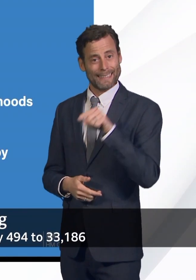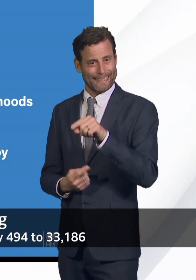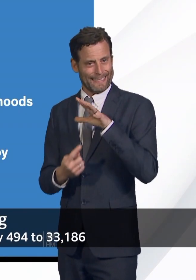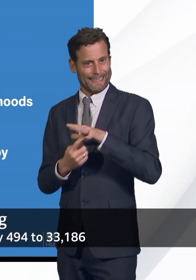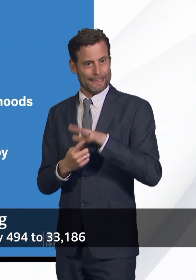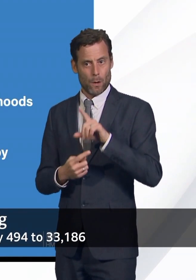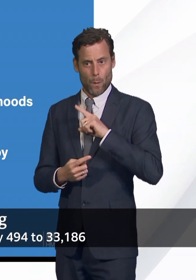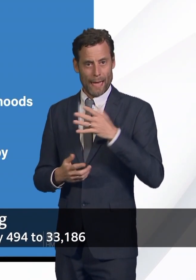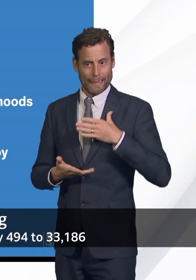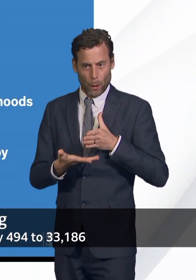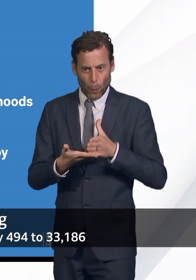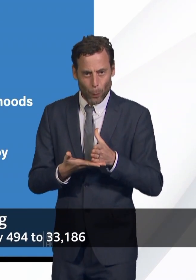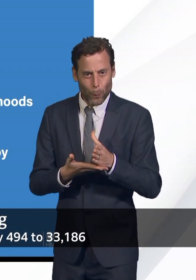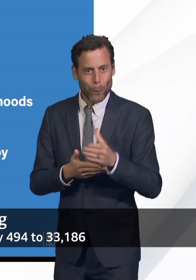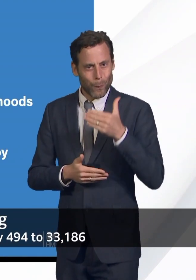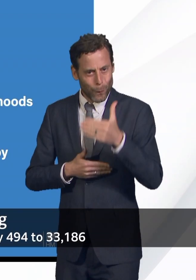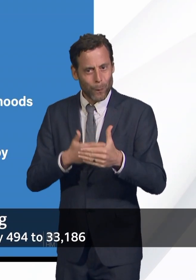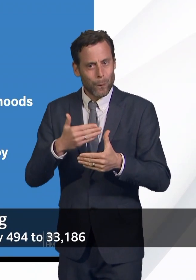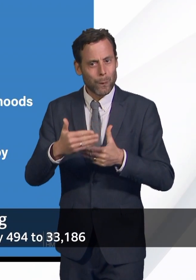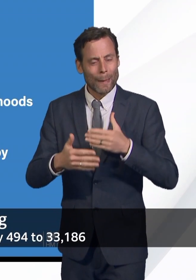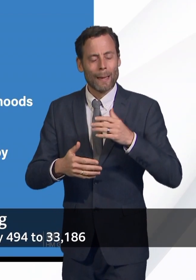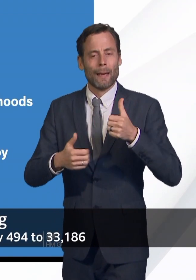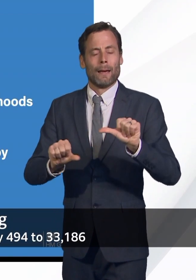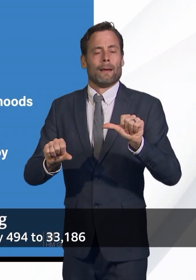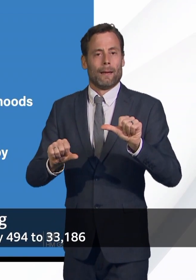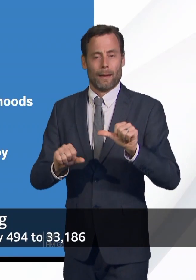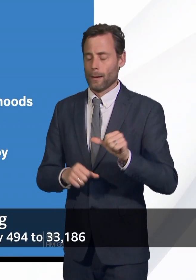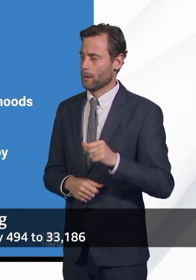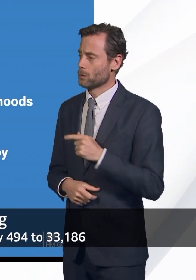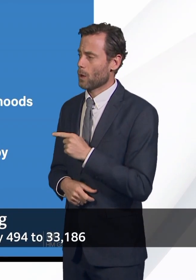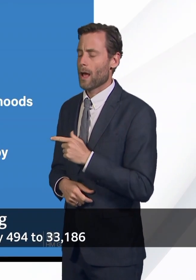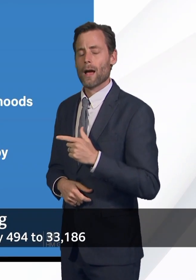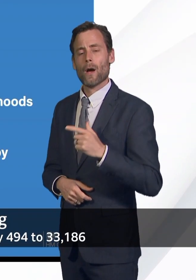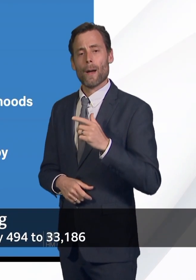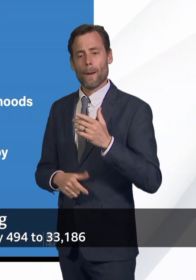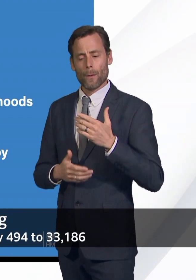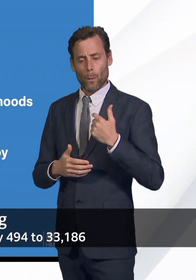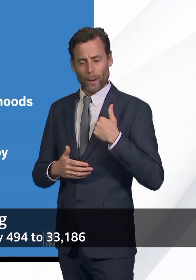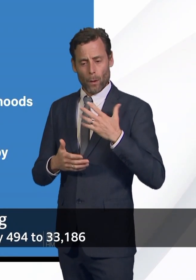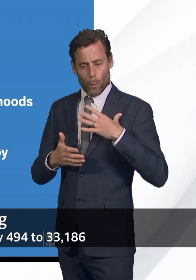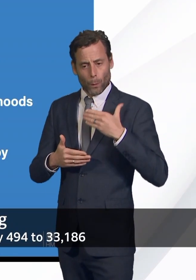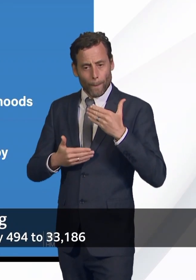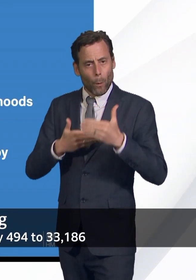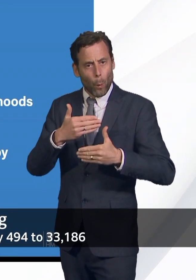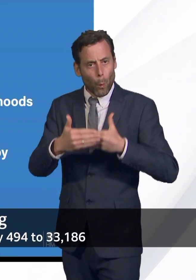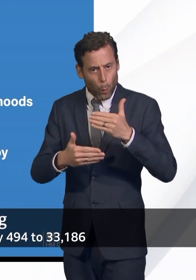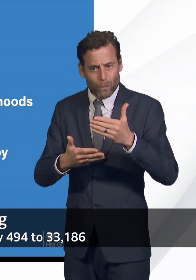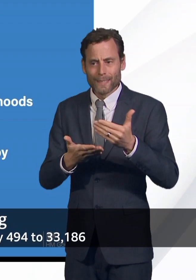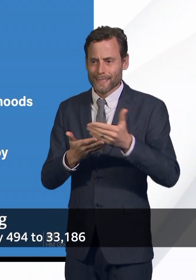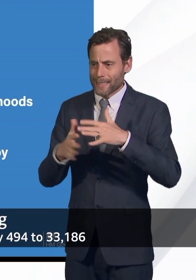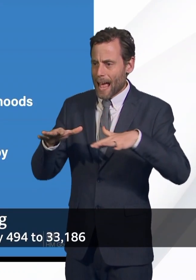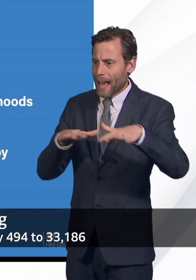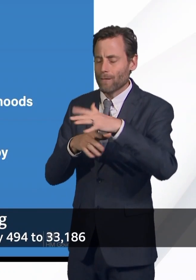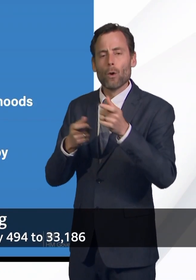it's essential that we cautiously open up parts of our economy where it's safe to